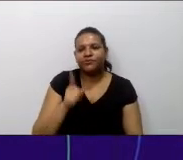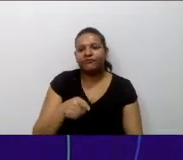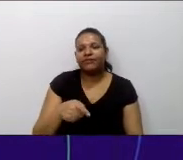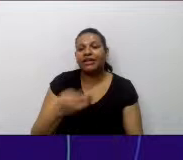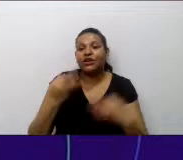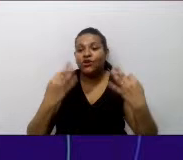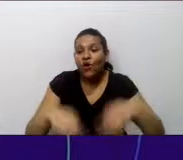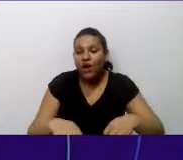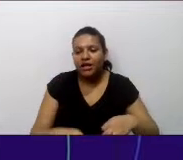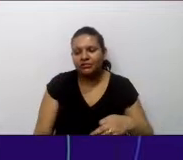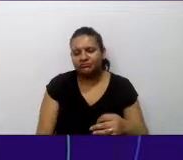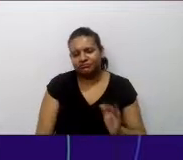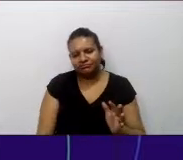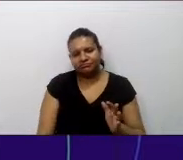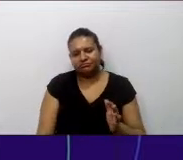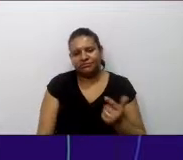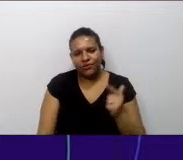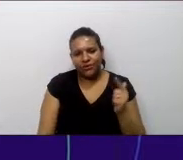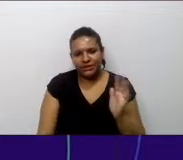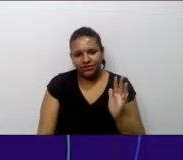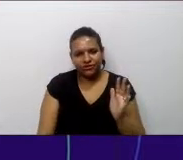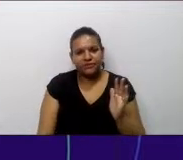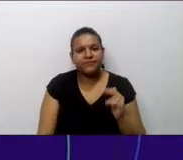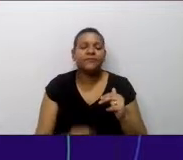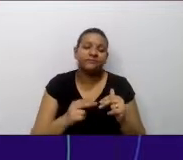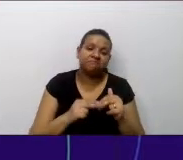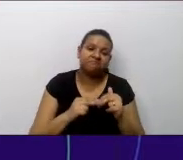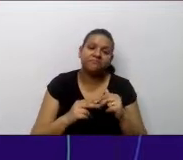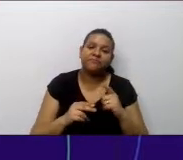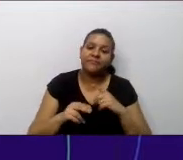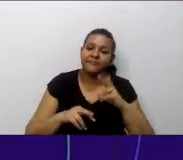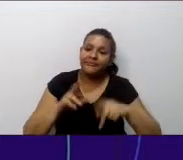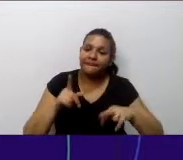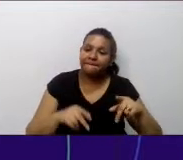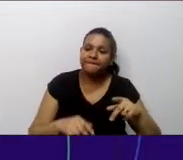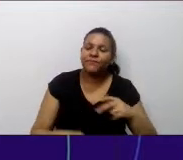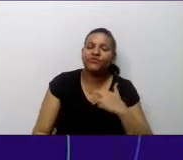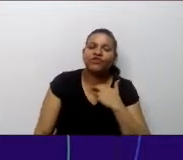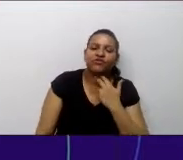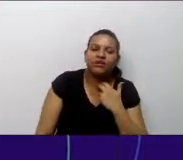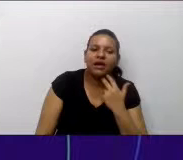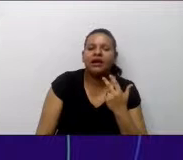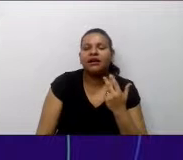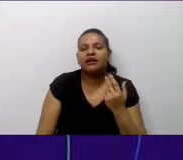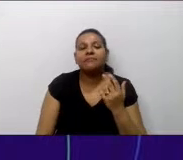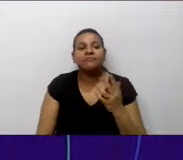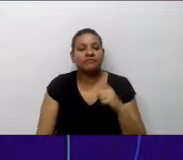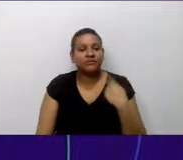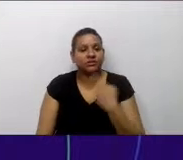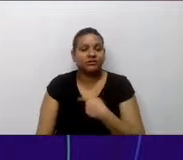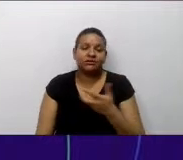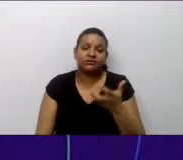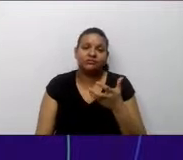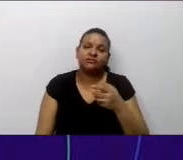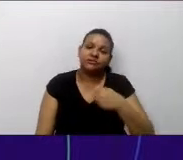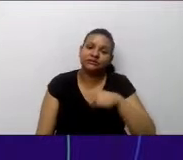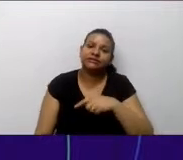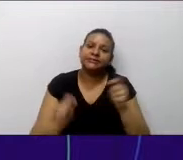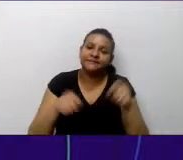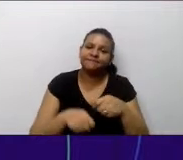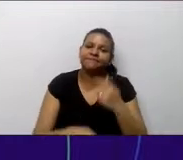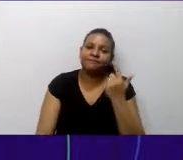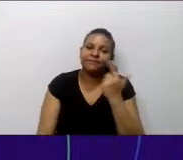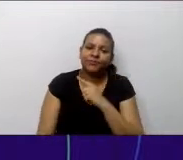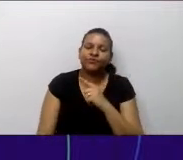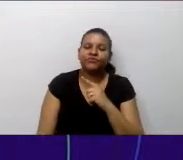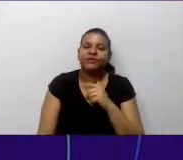right? Because of different accents, we just wanted students be able to communicate, and the rest of the classmates be